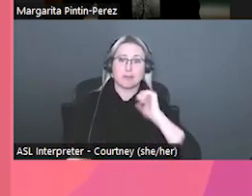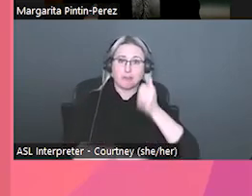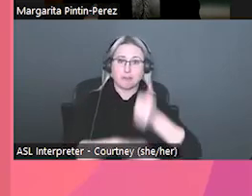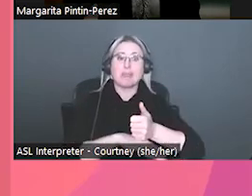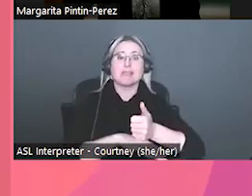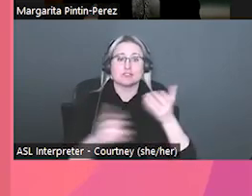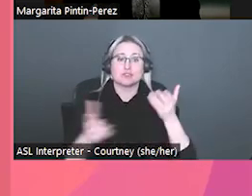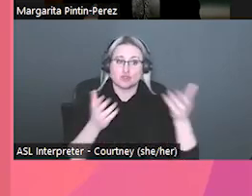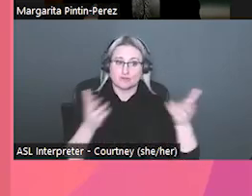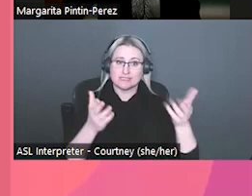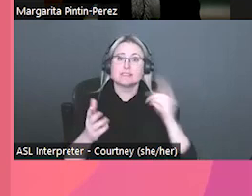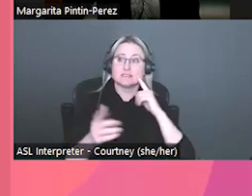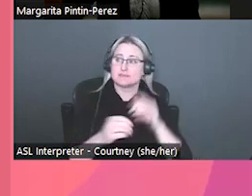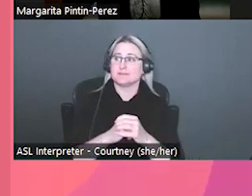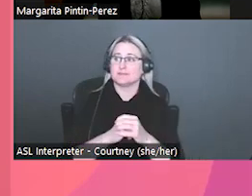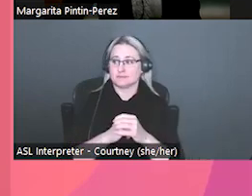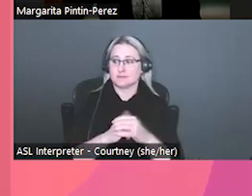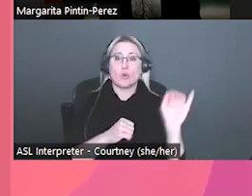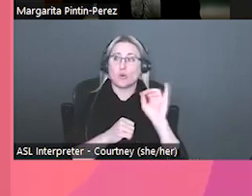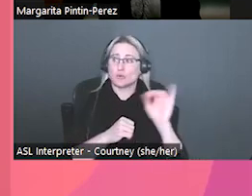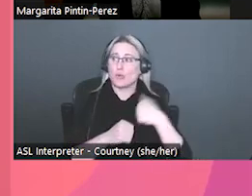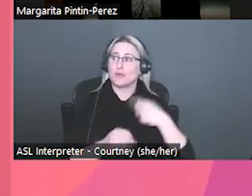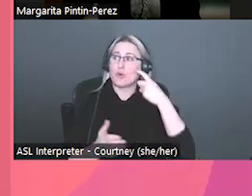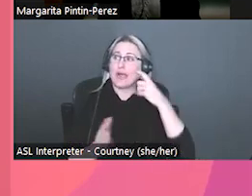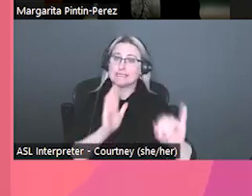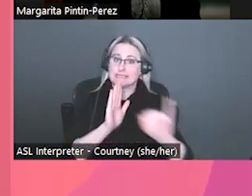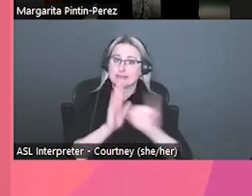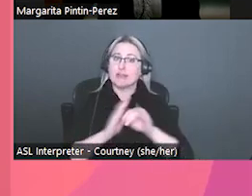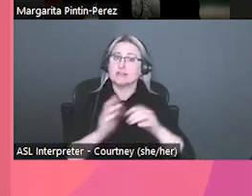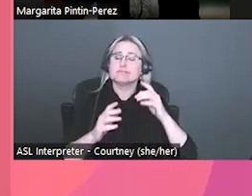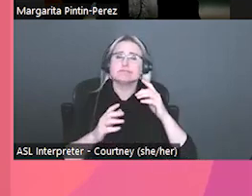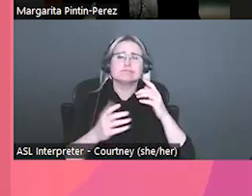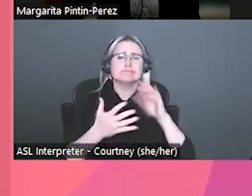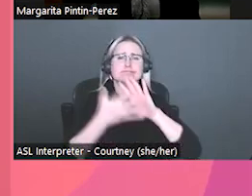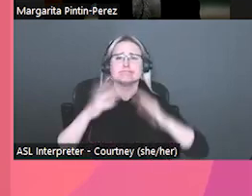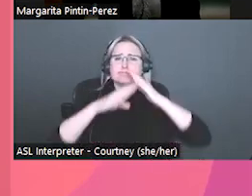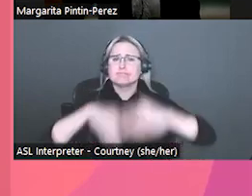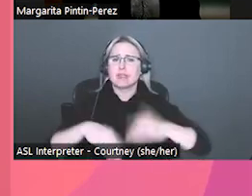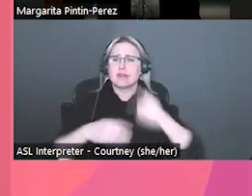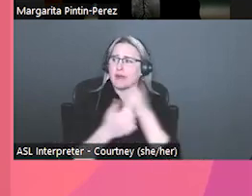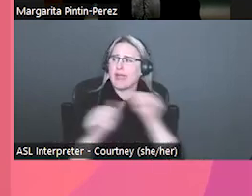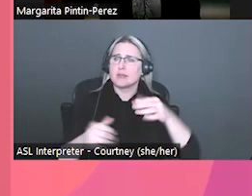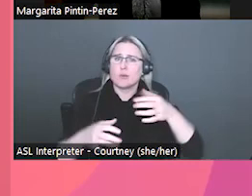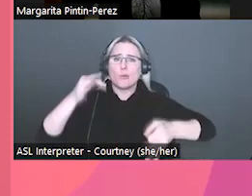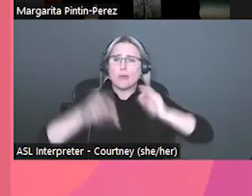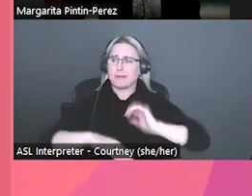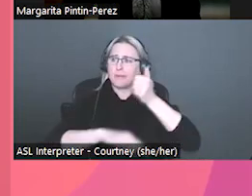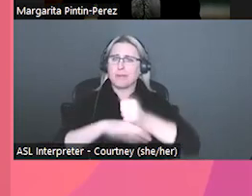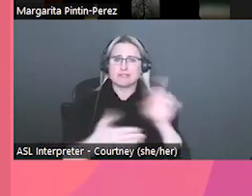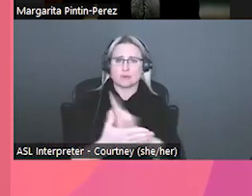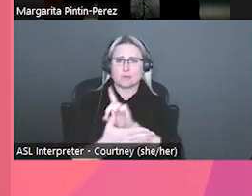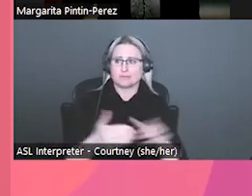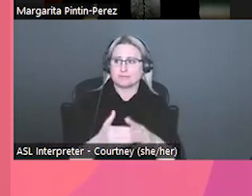Weight-Based Discrimination. I want to acknowledge our work is located on the traditional lands of the Anishinaabe,